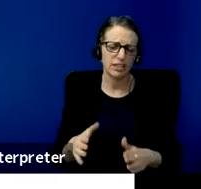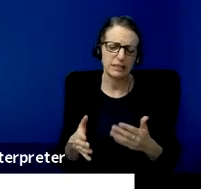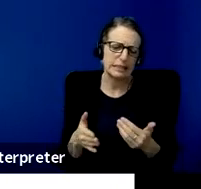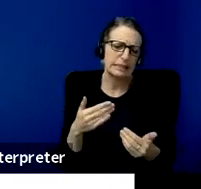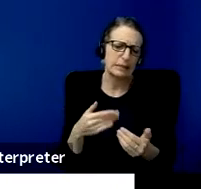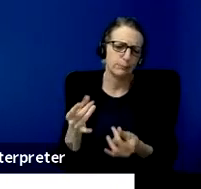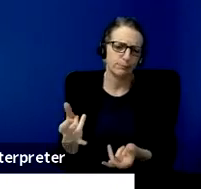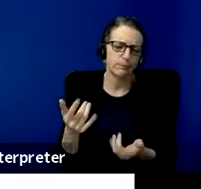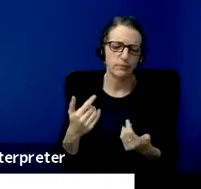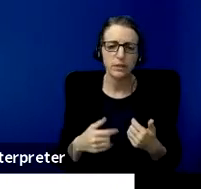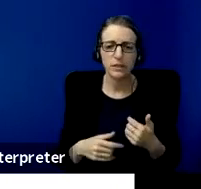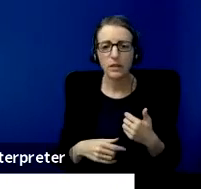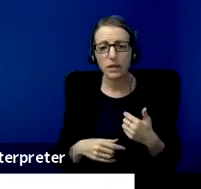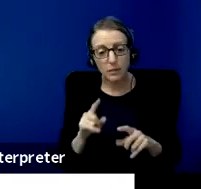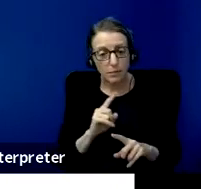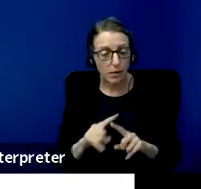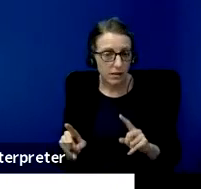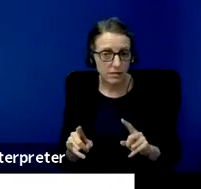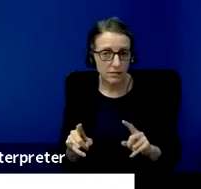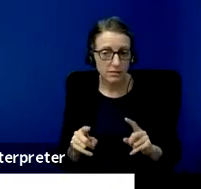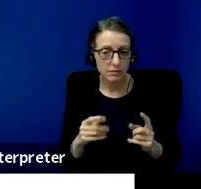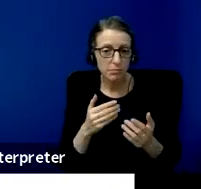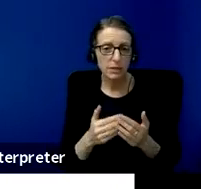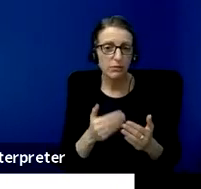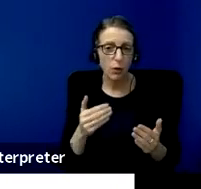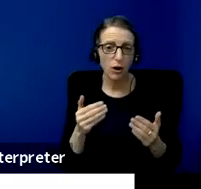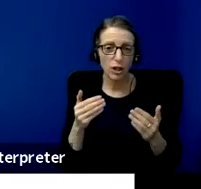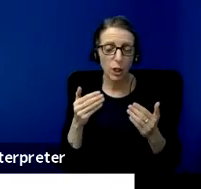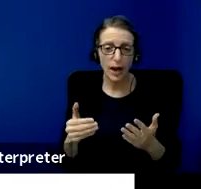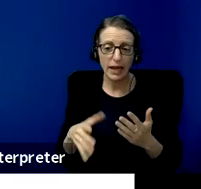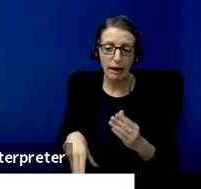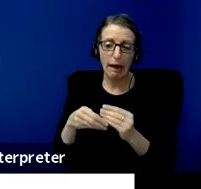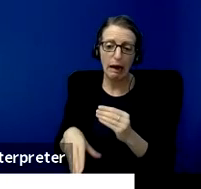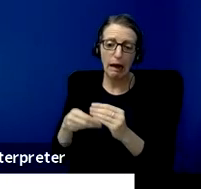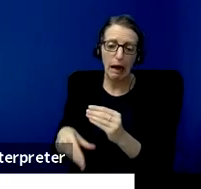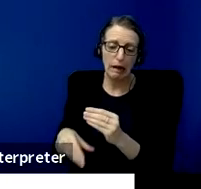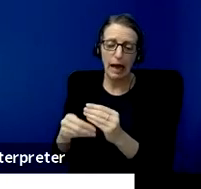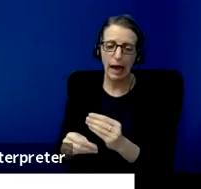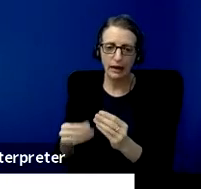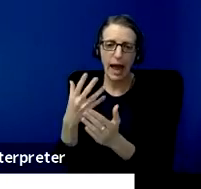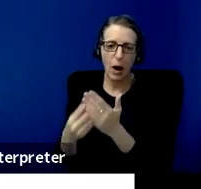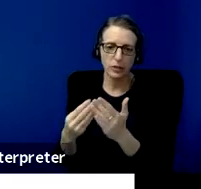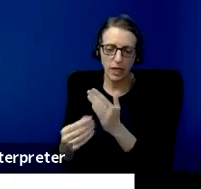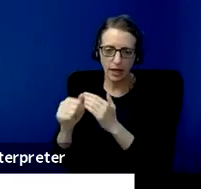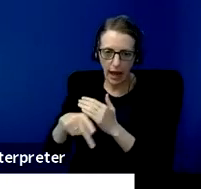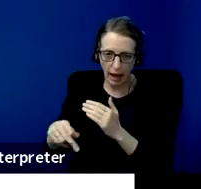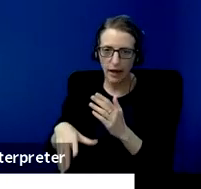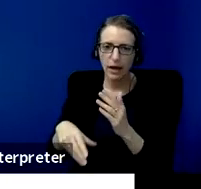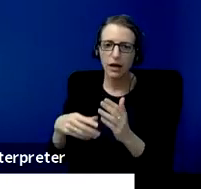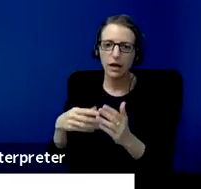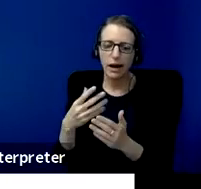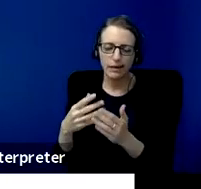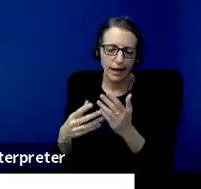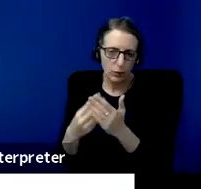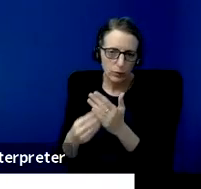easier. But before you use any apps or outside materials outside of your learning management system, I recommend